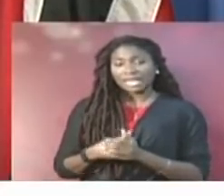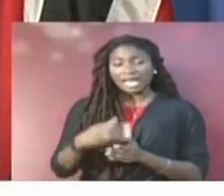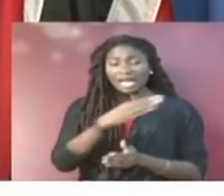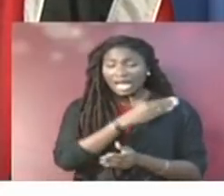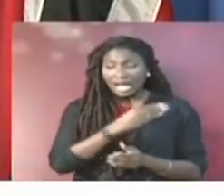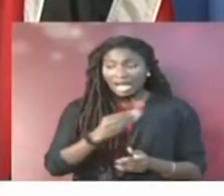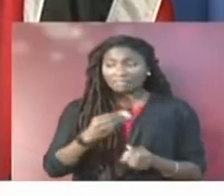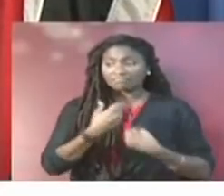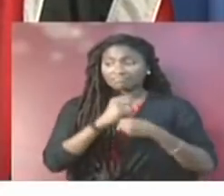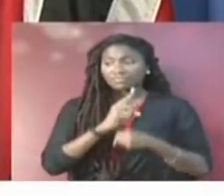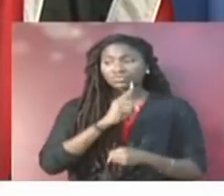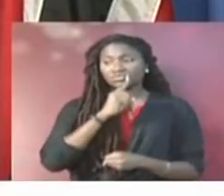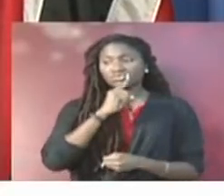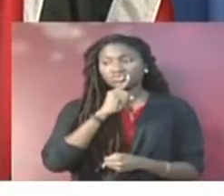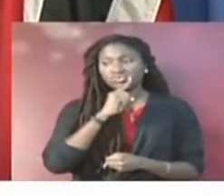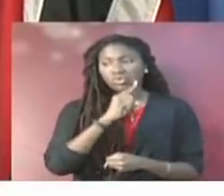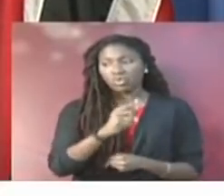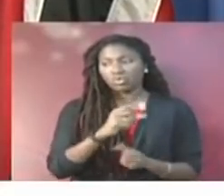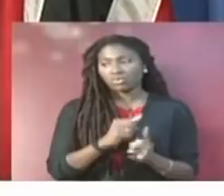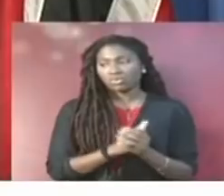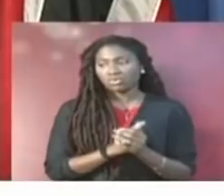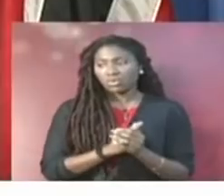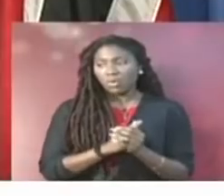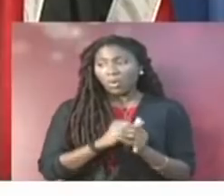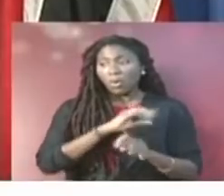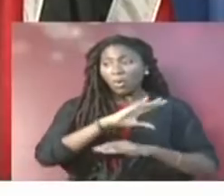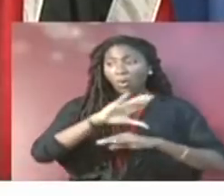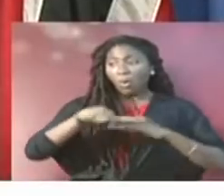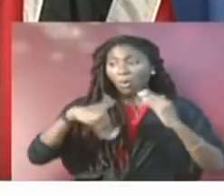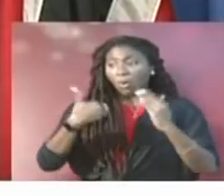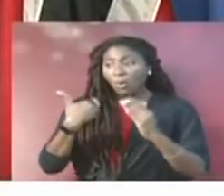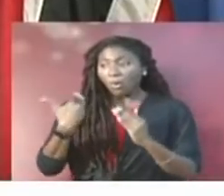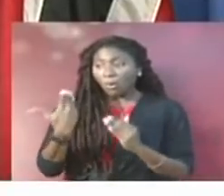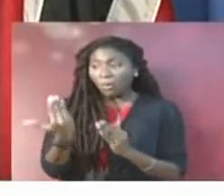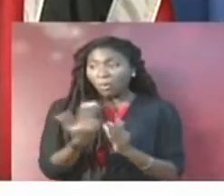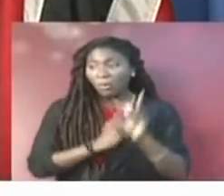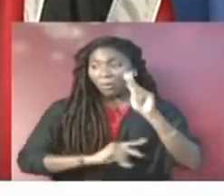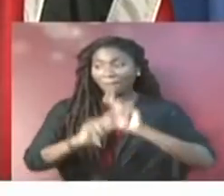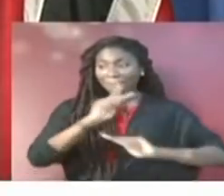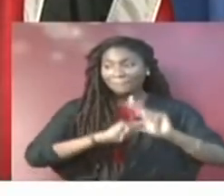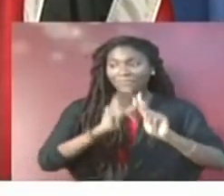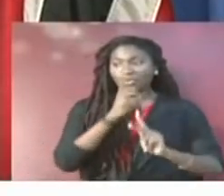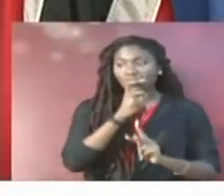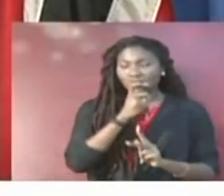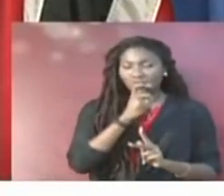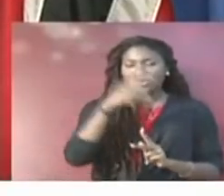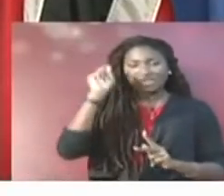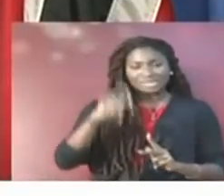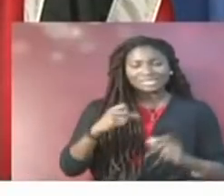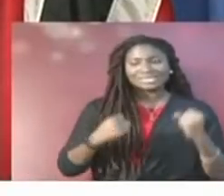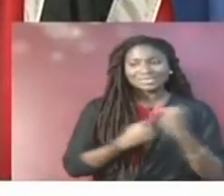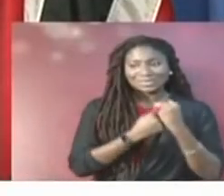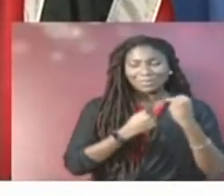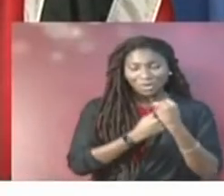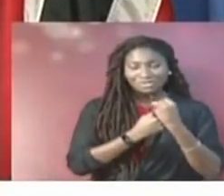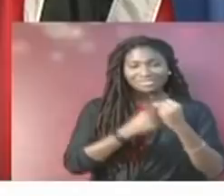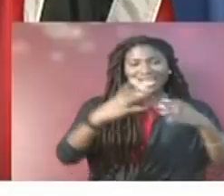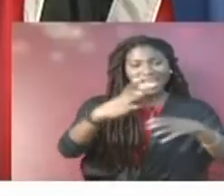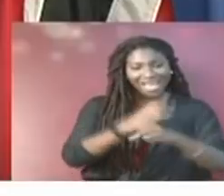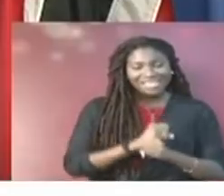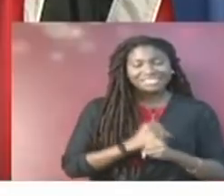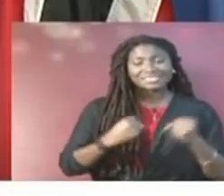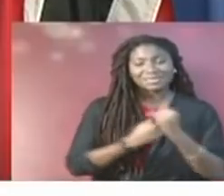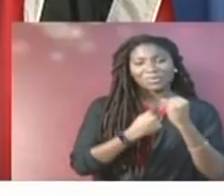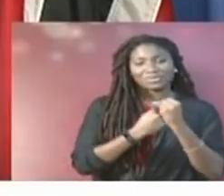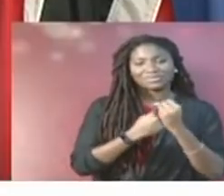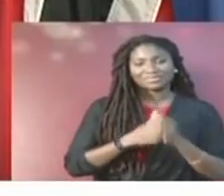ensure that all those who are on the social support system, who are on the system, that they get support. And for those who